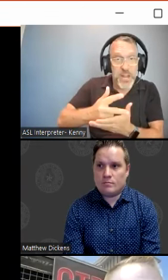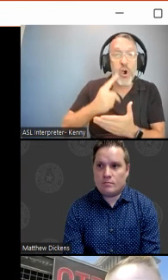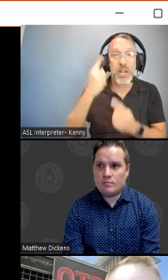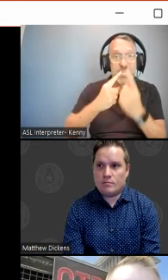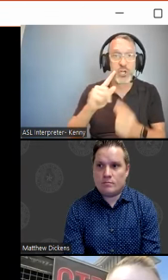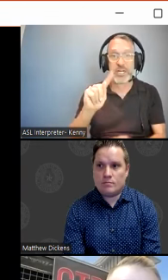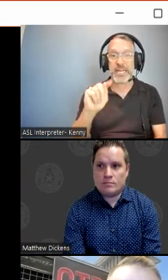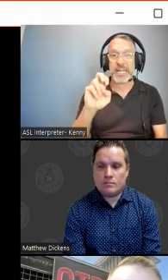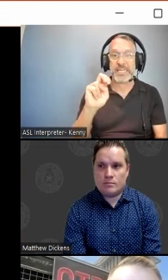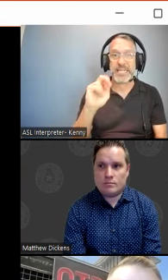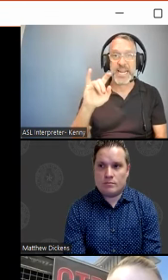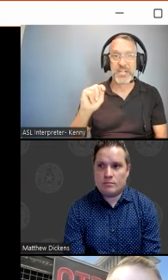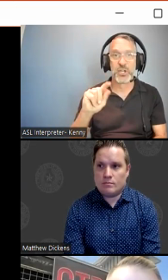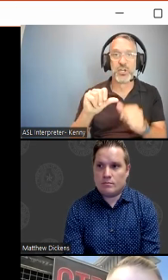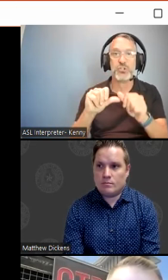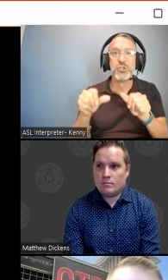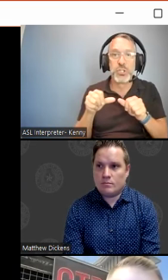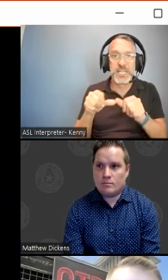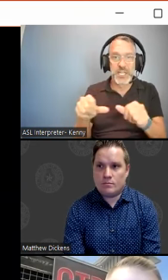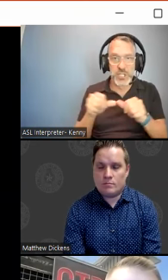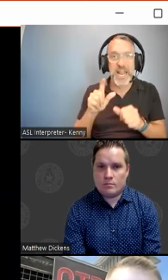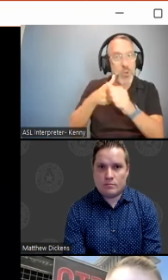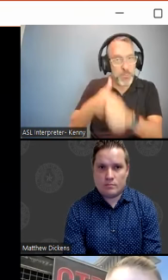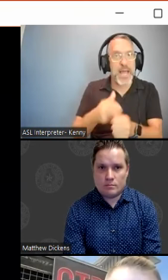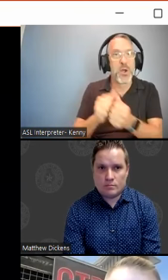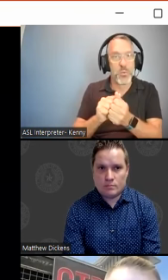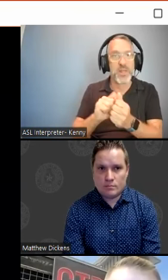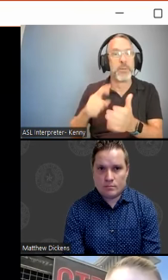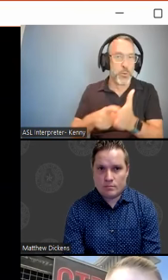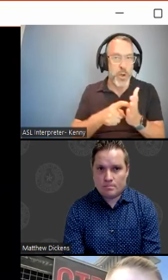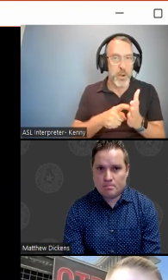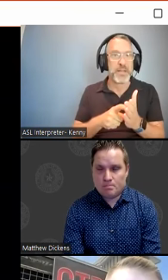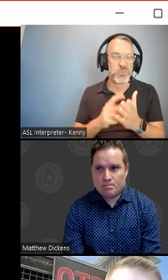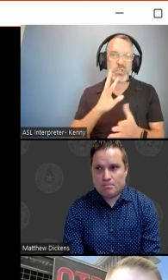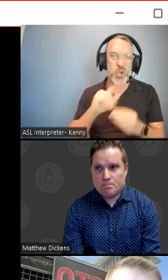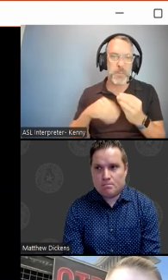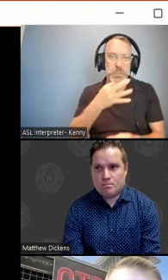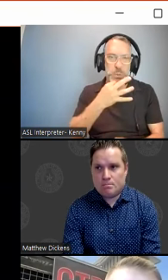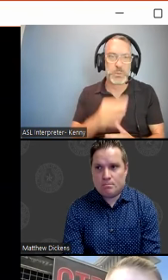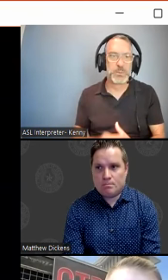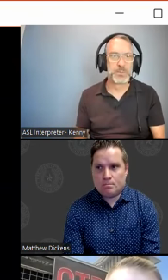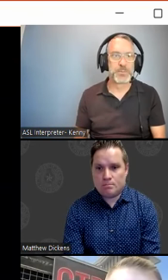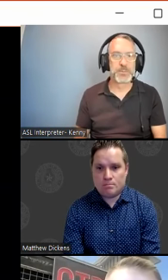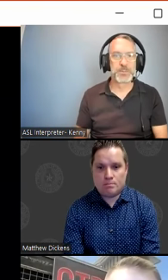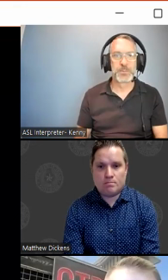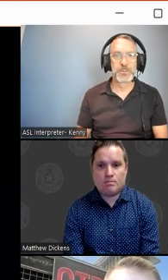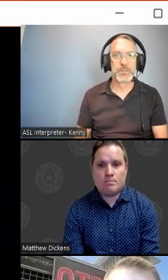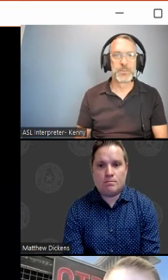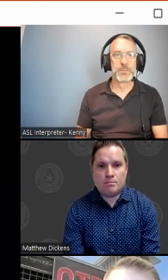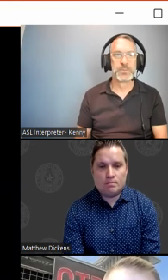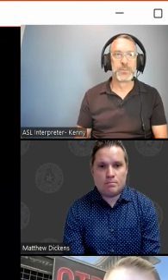tenant jurisdiction and would have to comply with the requirements that we'll talk about here shortly.